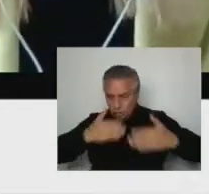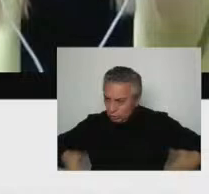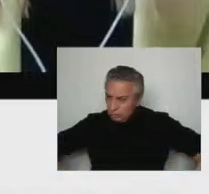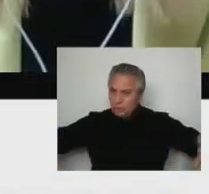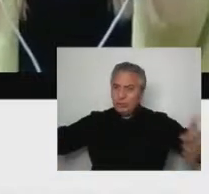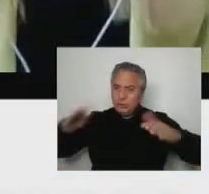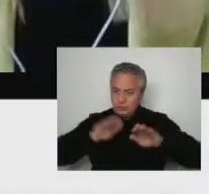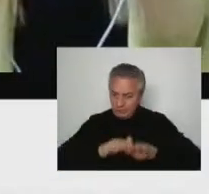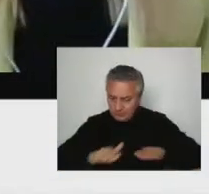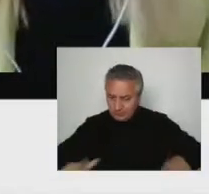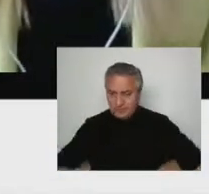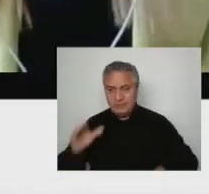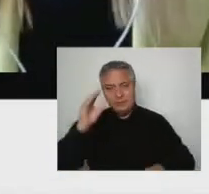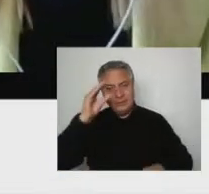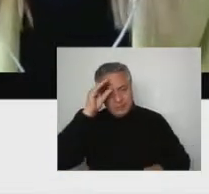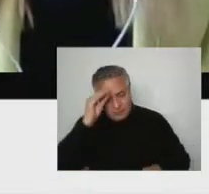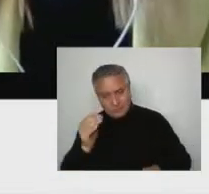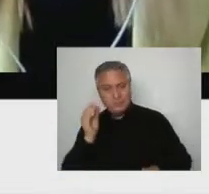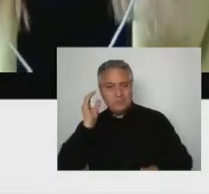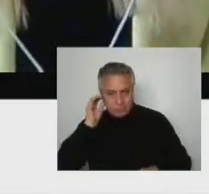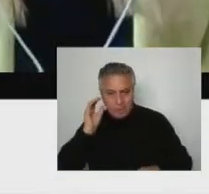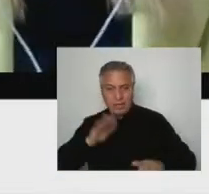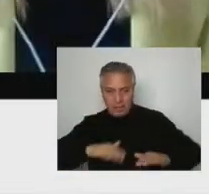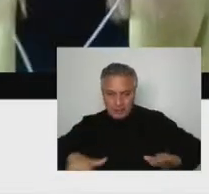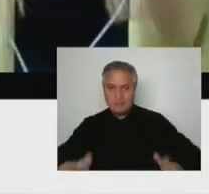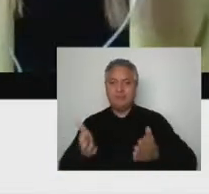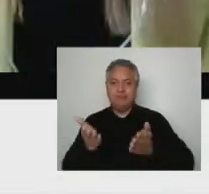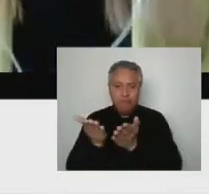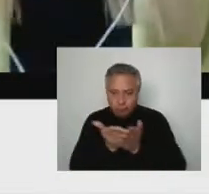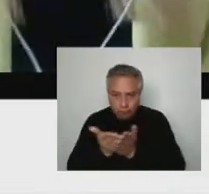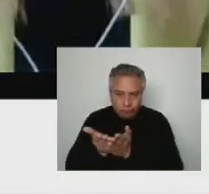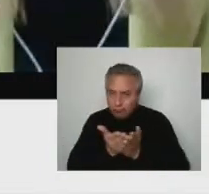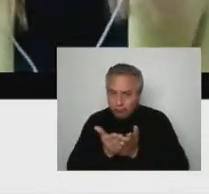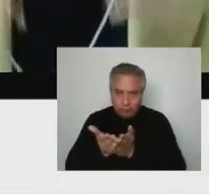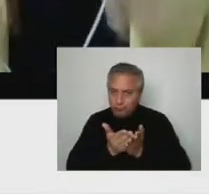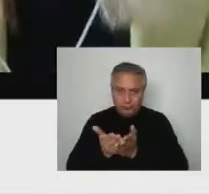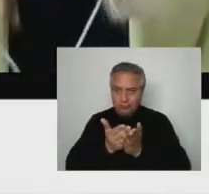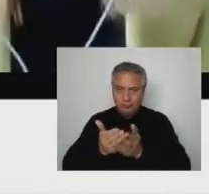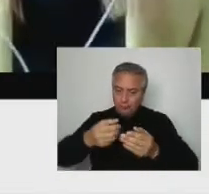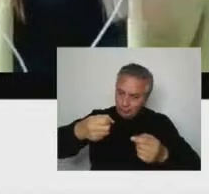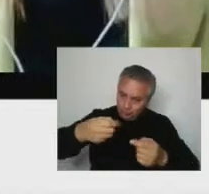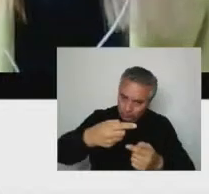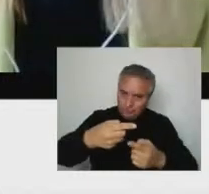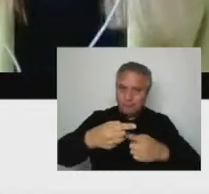girls complete primary and secondary education,